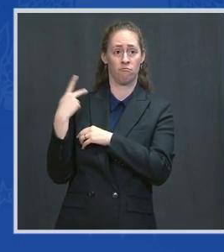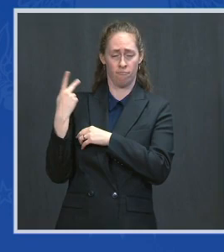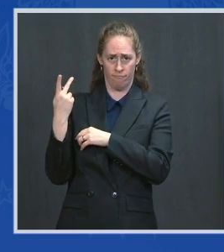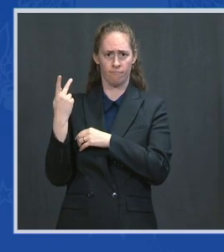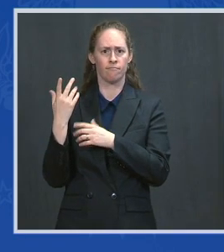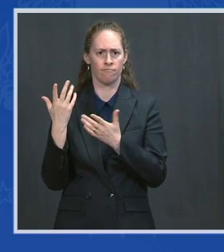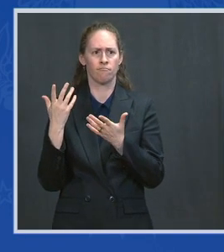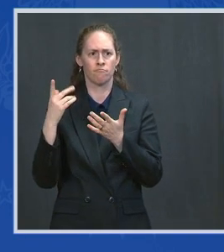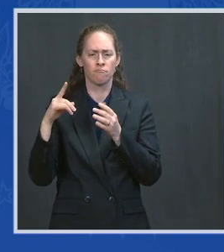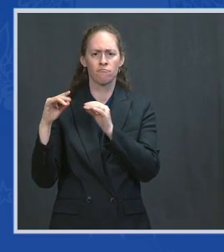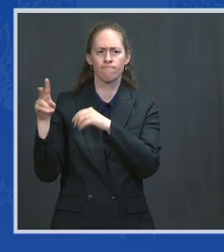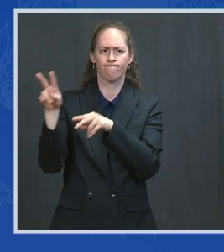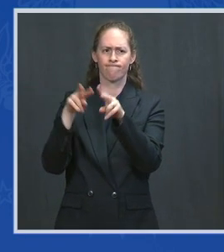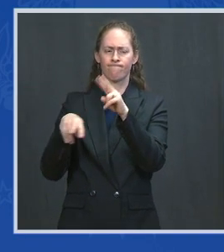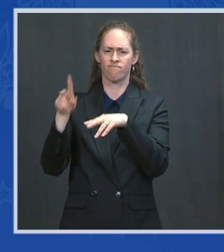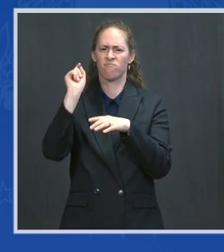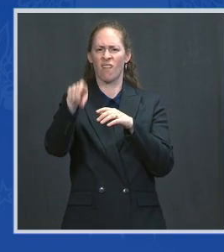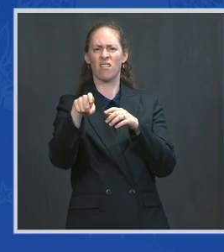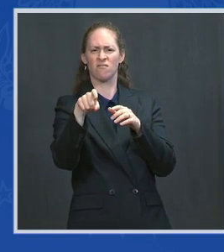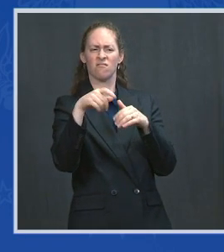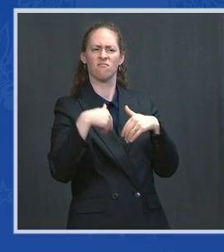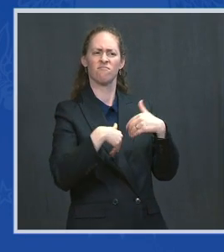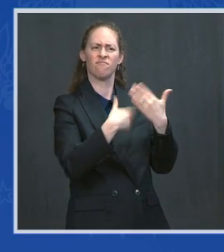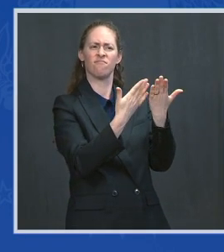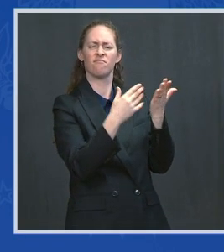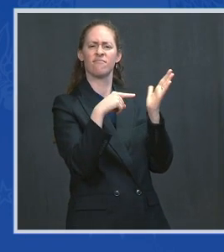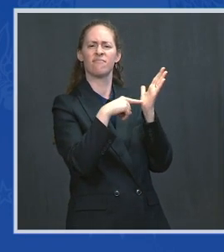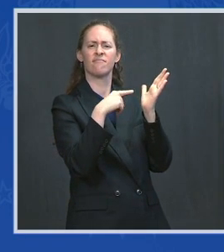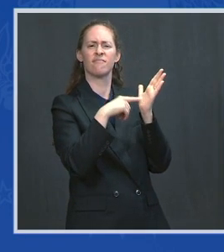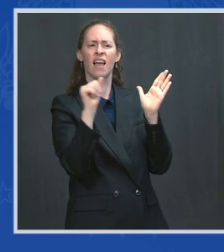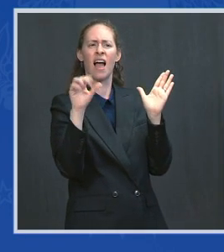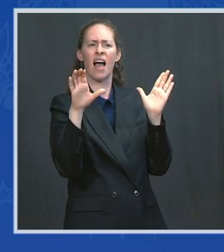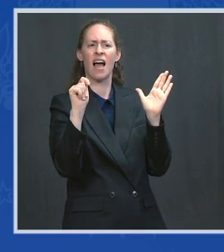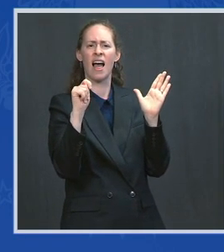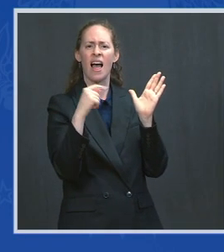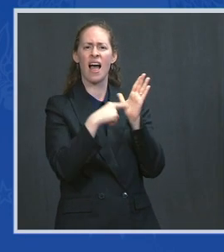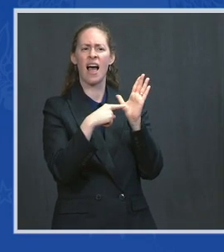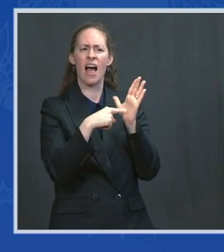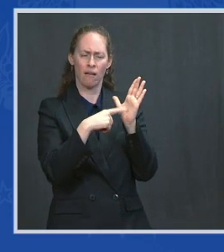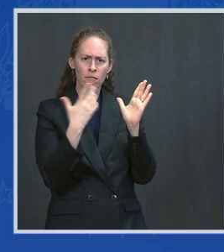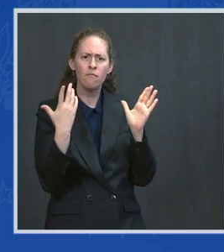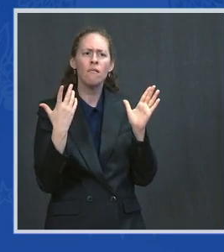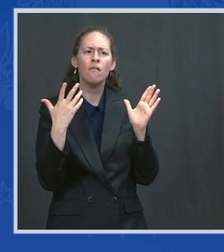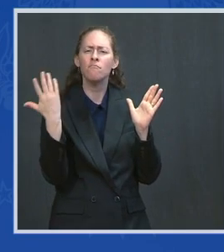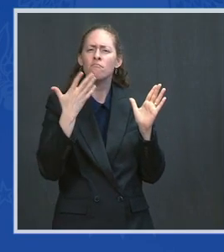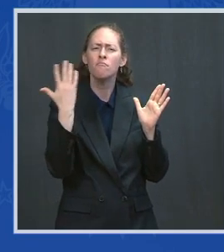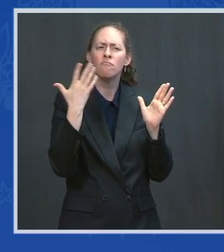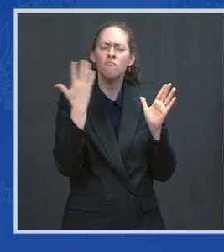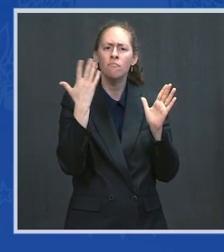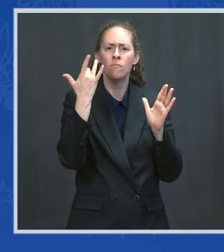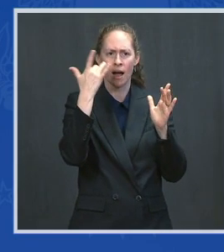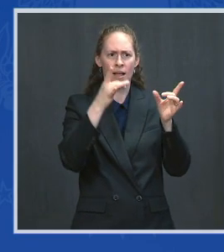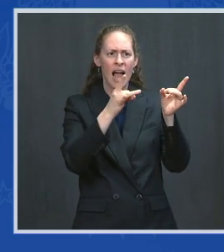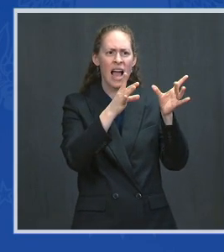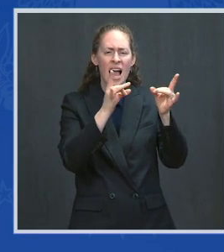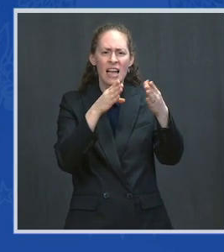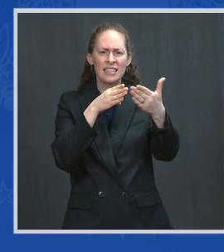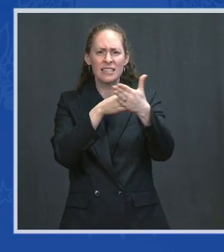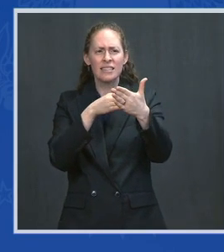Senate condemning the rise of anti-Asian sentiment in our country. At that time, more